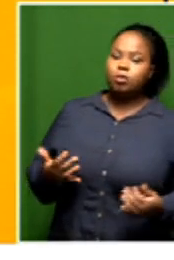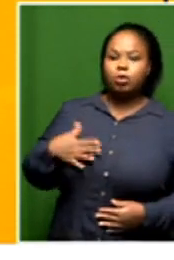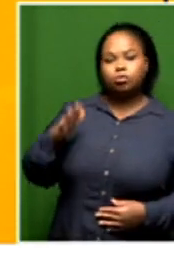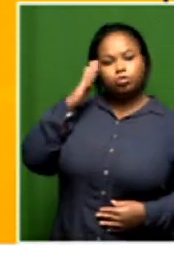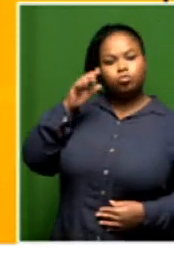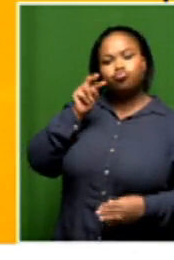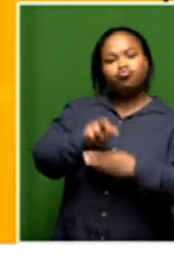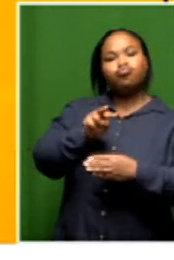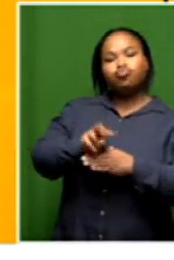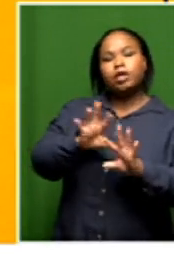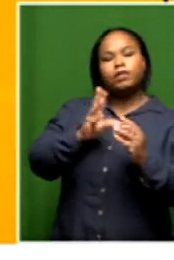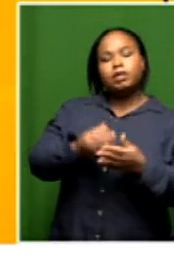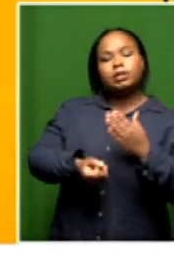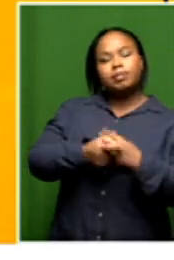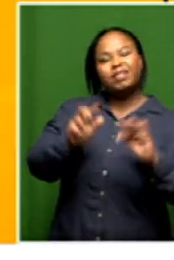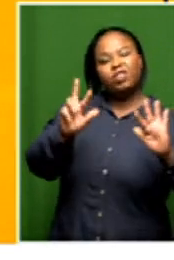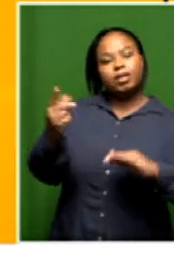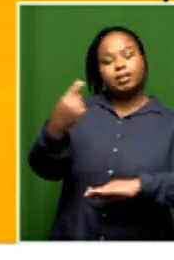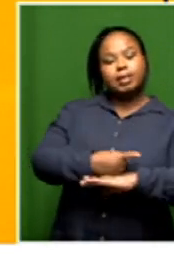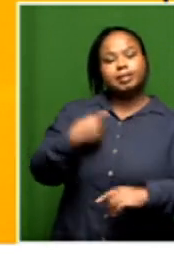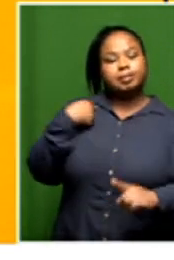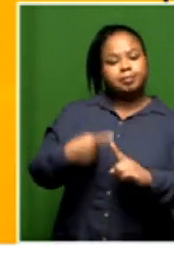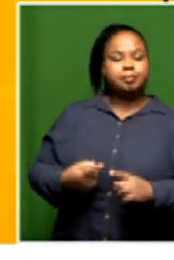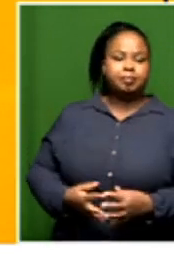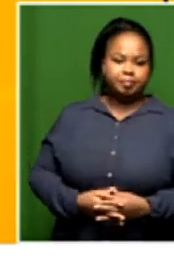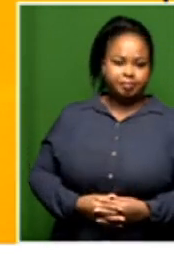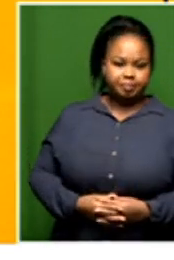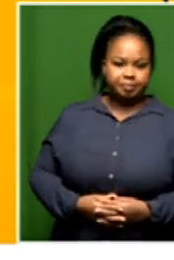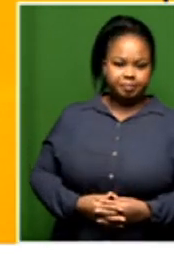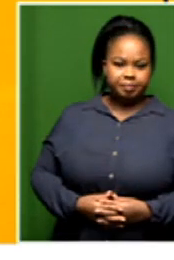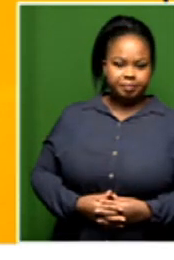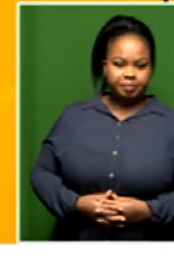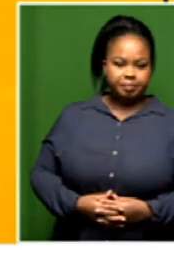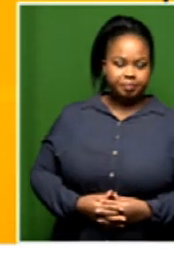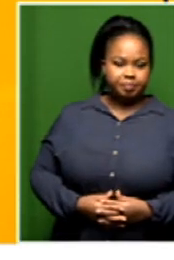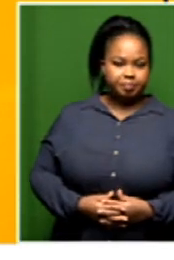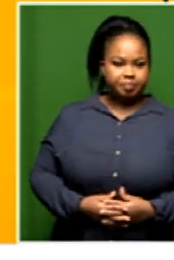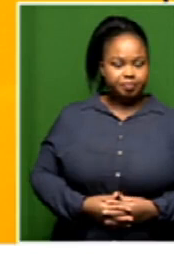your observation of what happened during those 8 days of unrest in July.